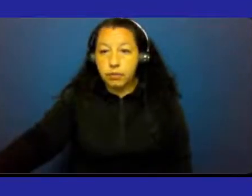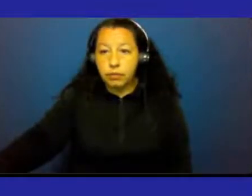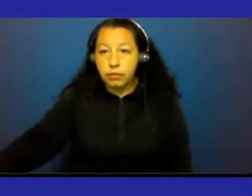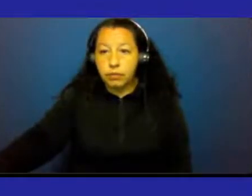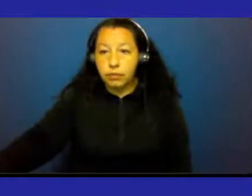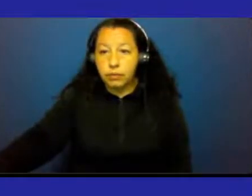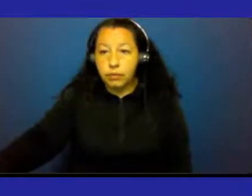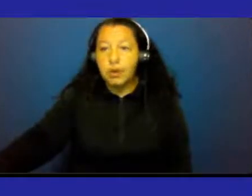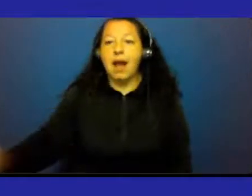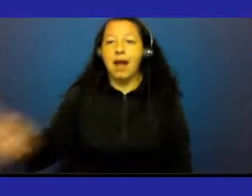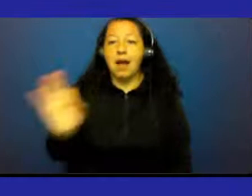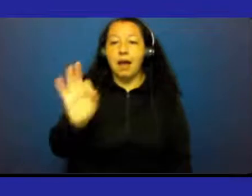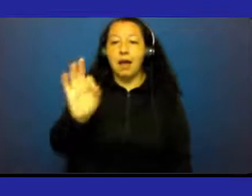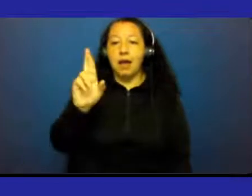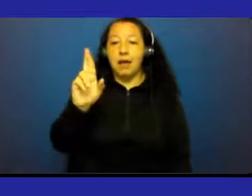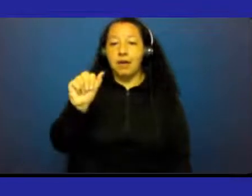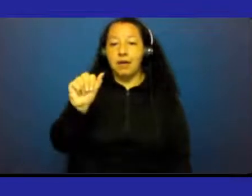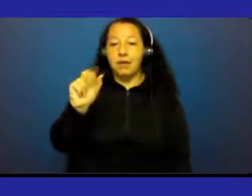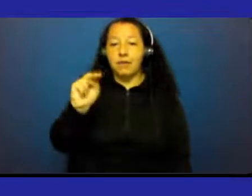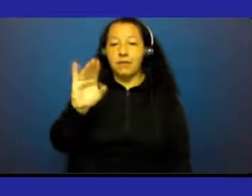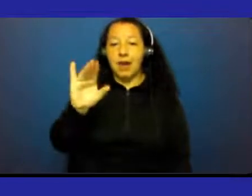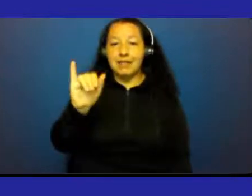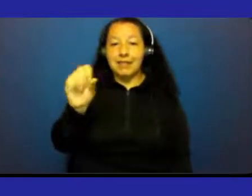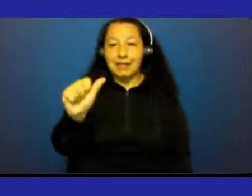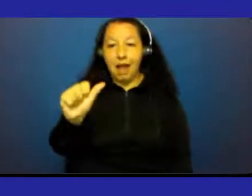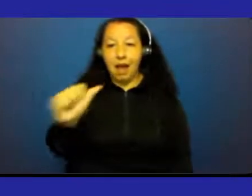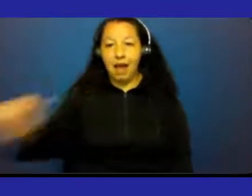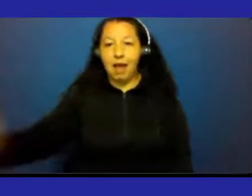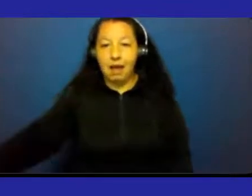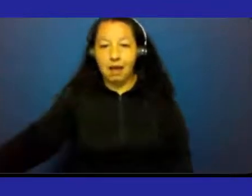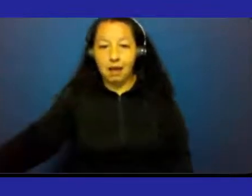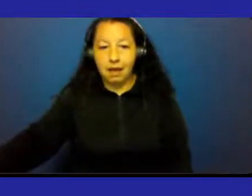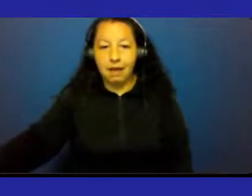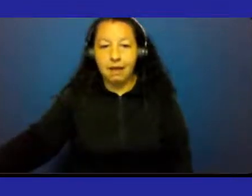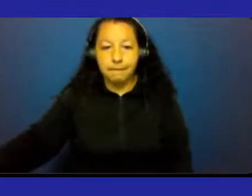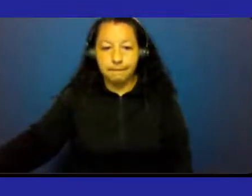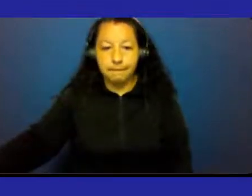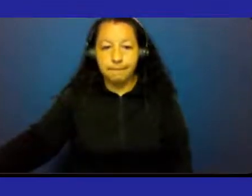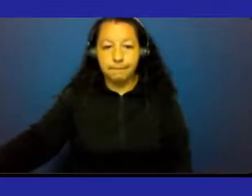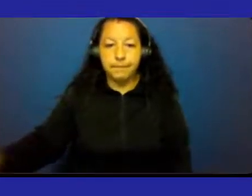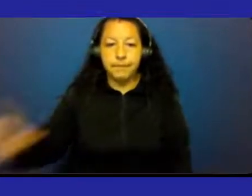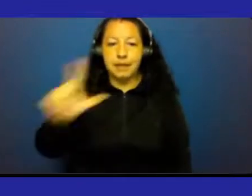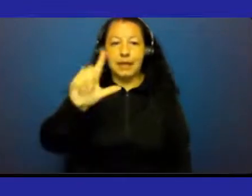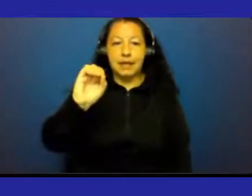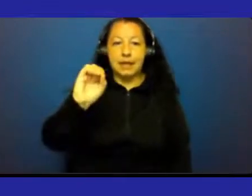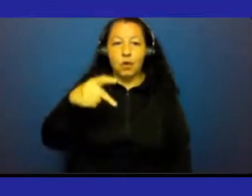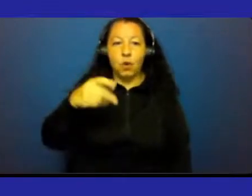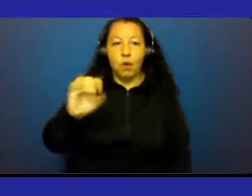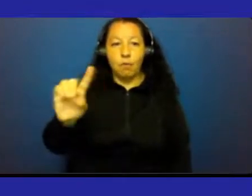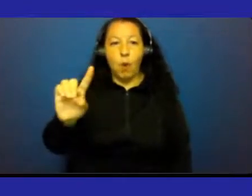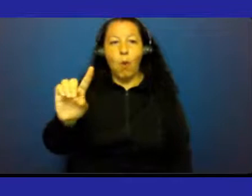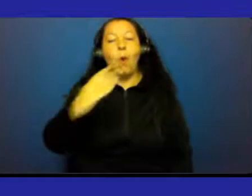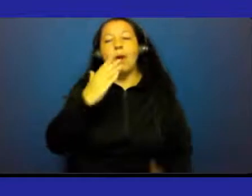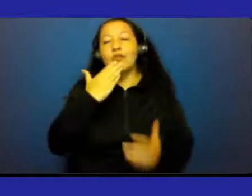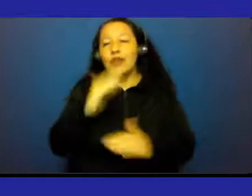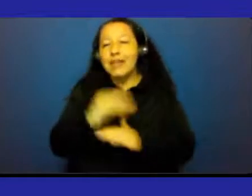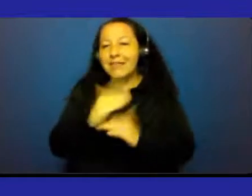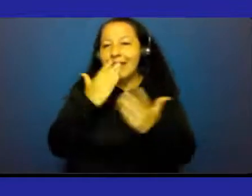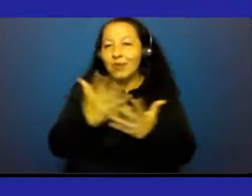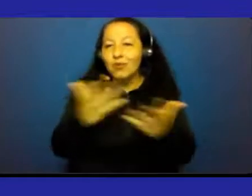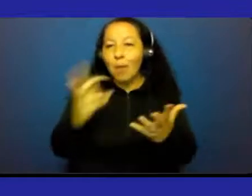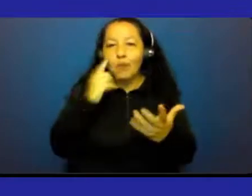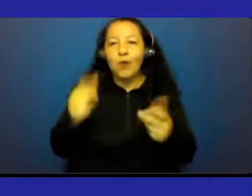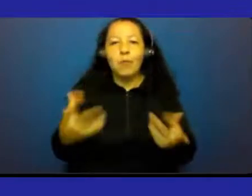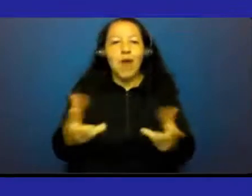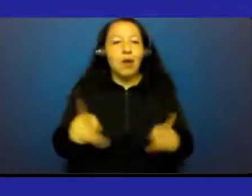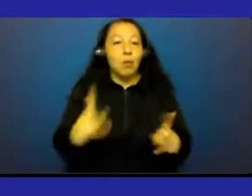Hi, good evening, everyone. Good evening, good evening. Thank you so much for giving me the opportunity to share with